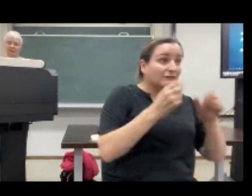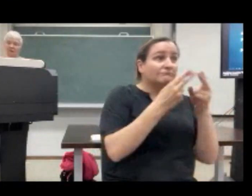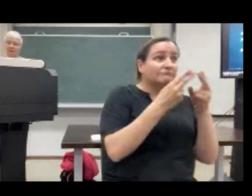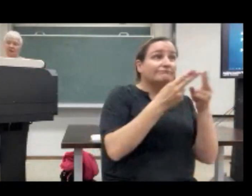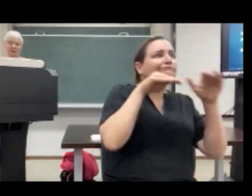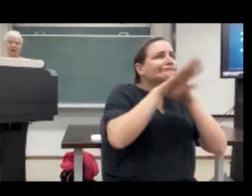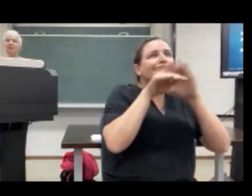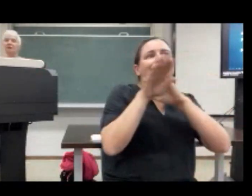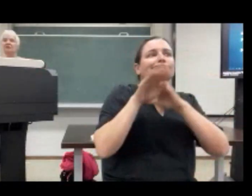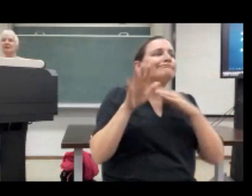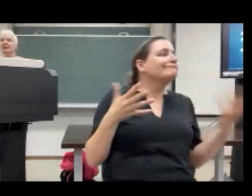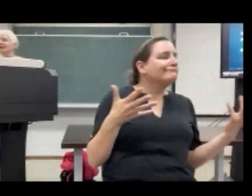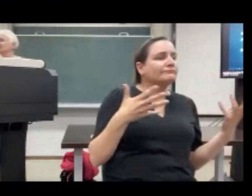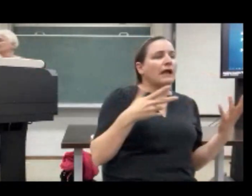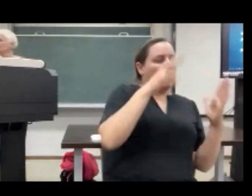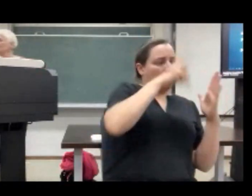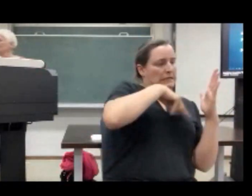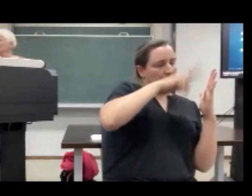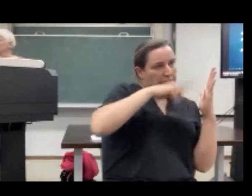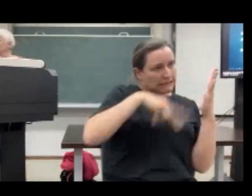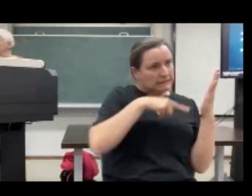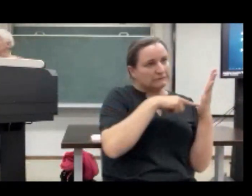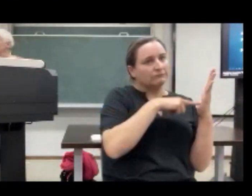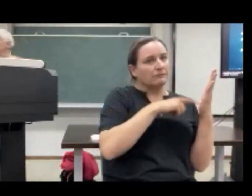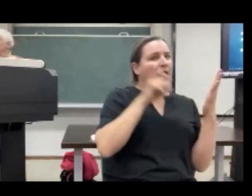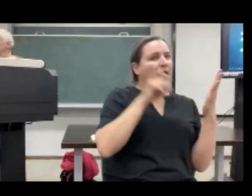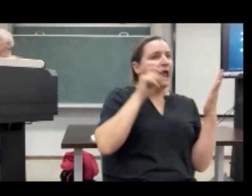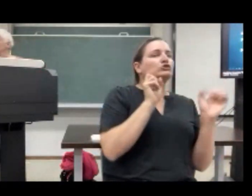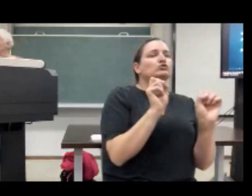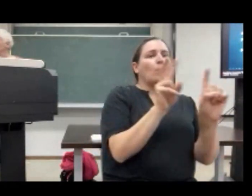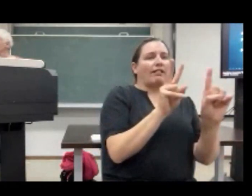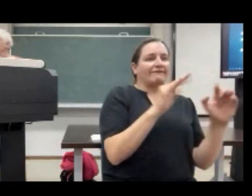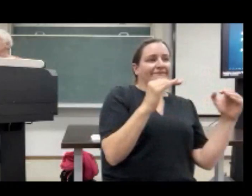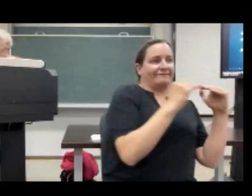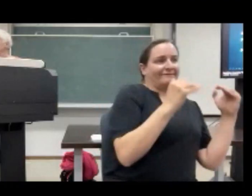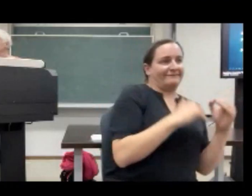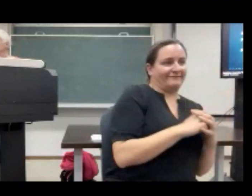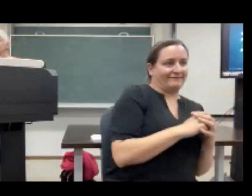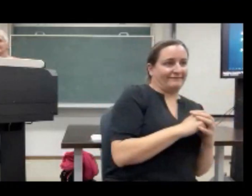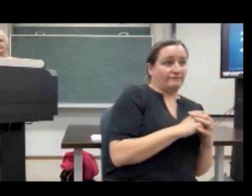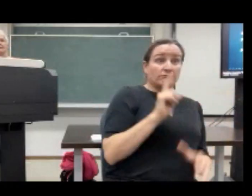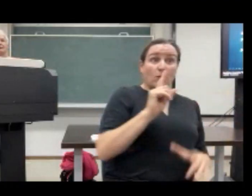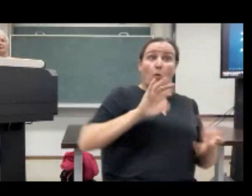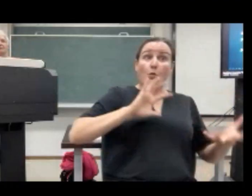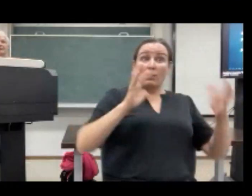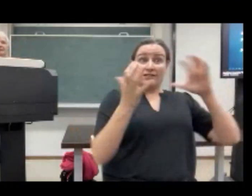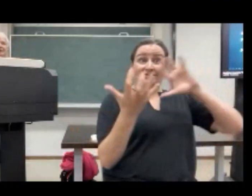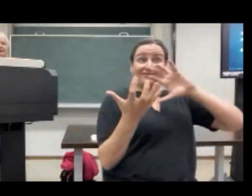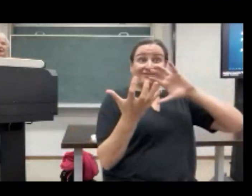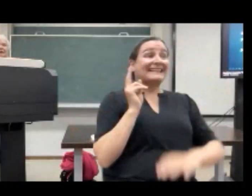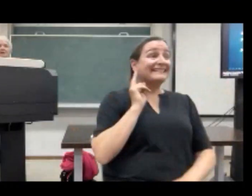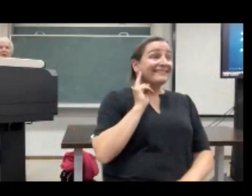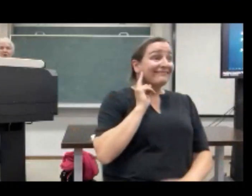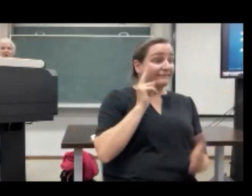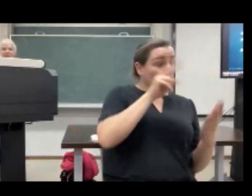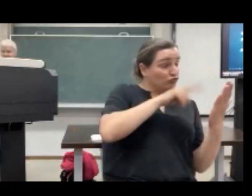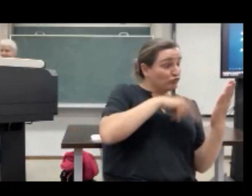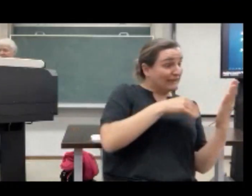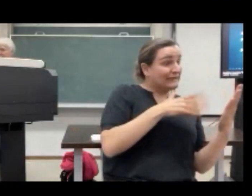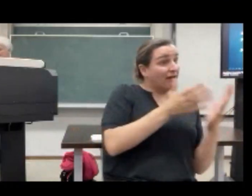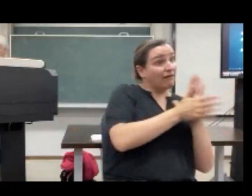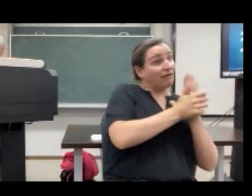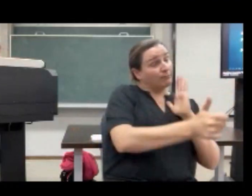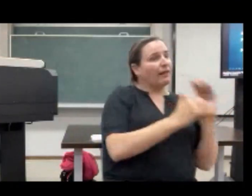of deaf young people achieve a reading age of 12 years. And we're talking worldwide here, world research.